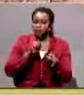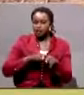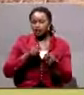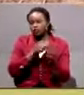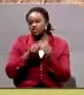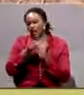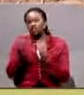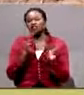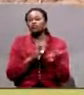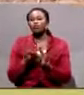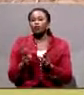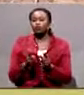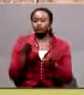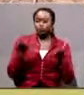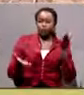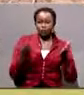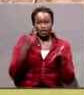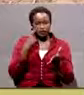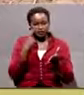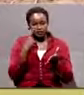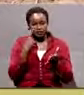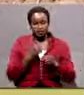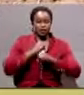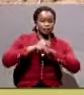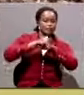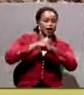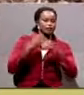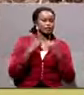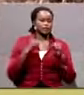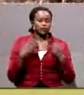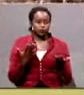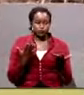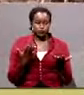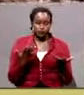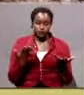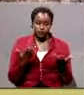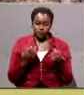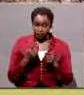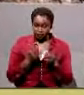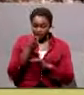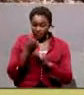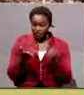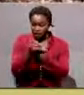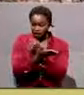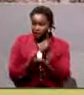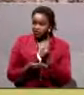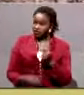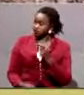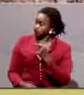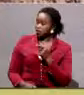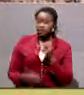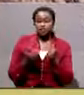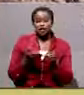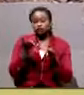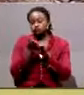modified potatoes to compare the level of resistance against potato late blight disease. After harvesting, the genetically modified